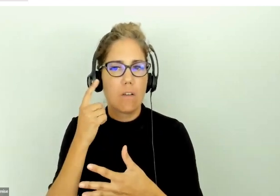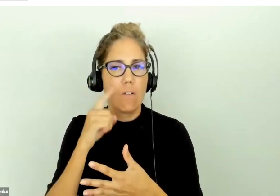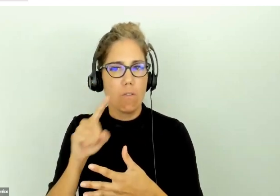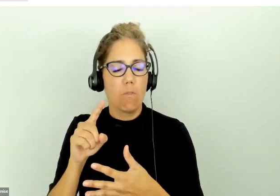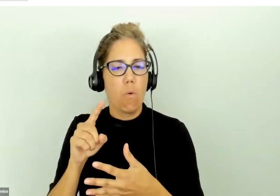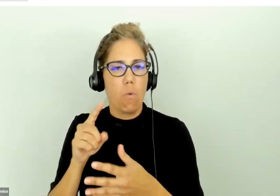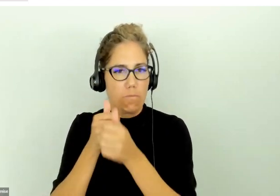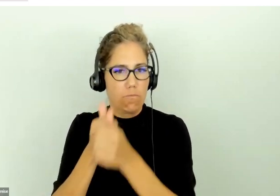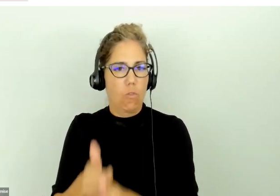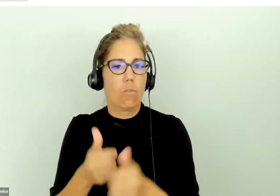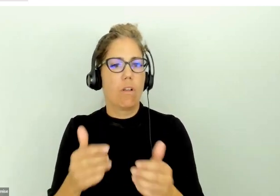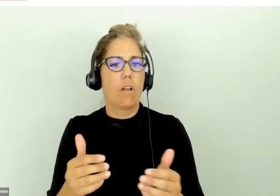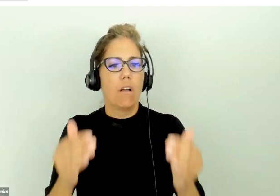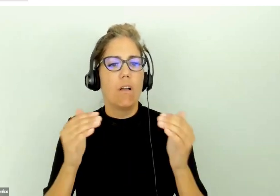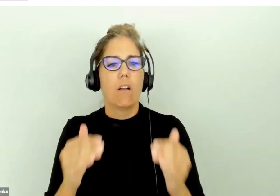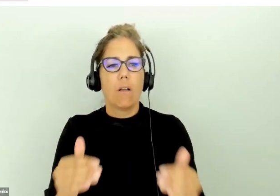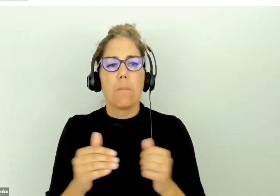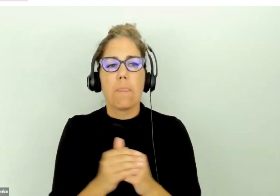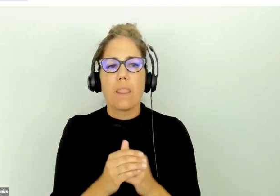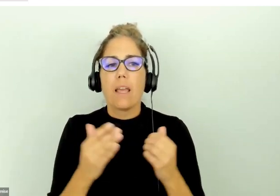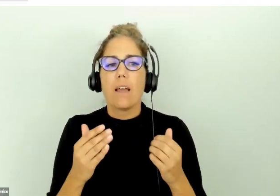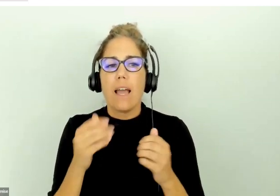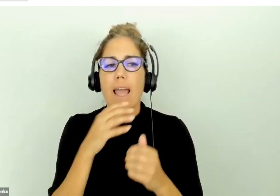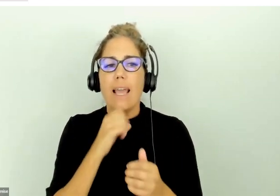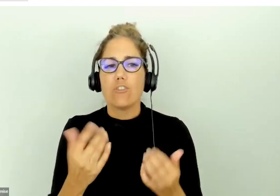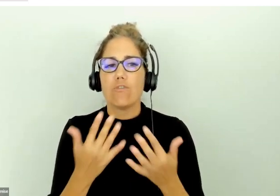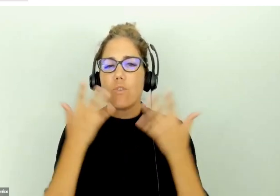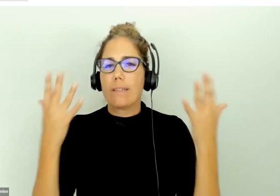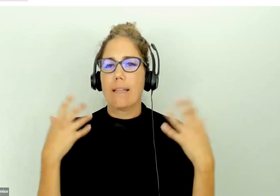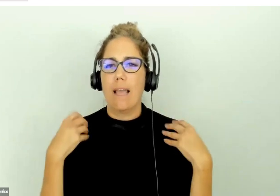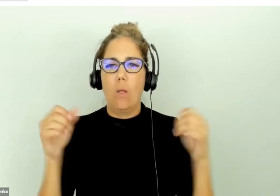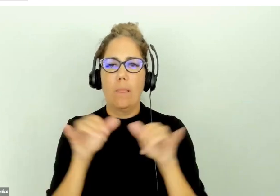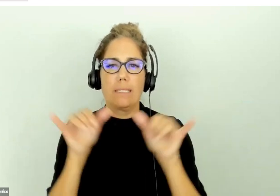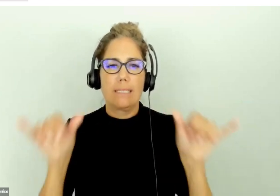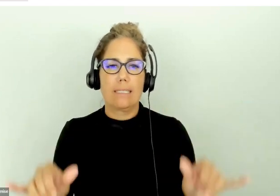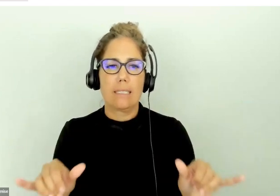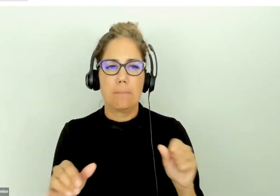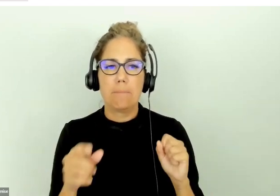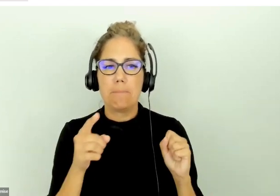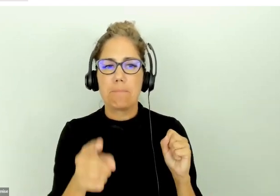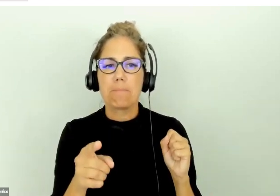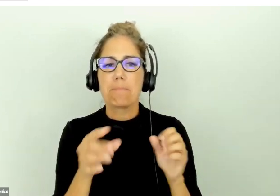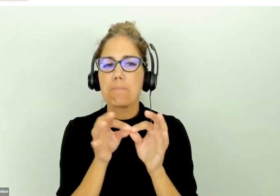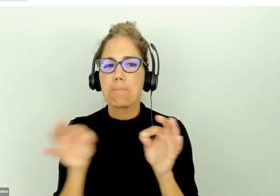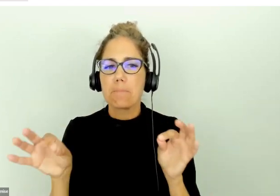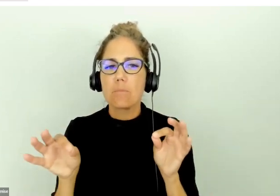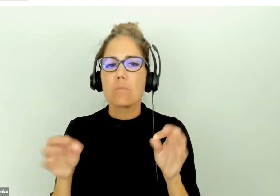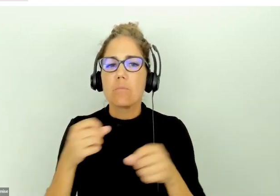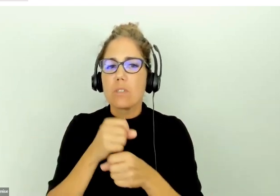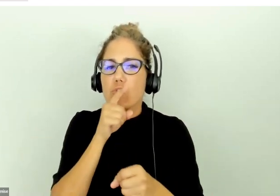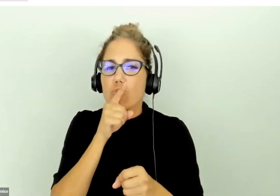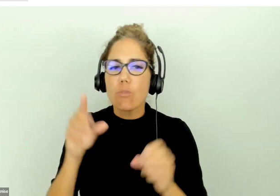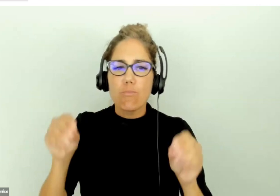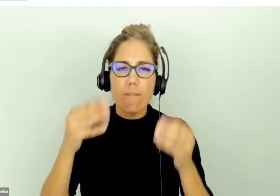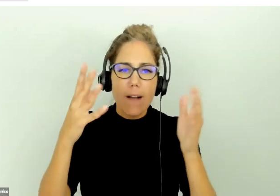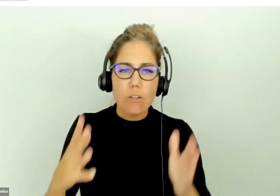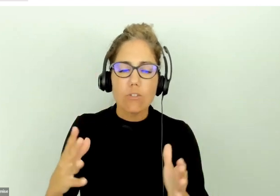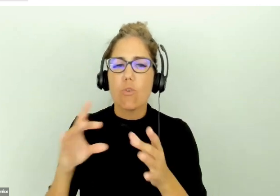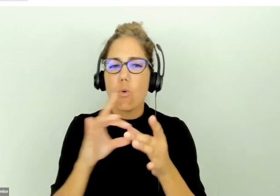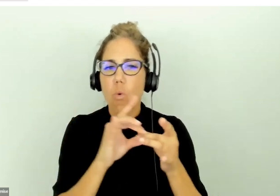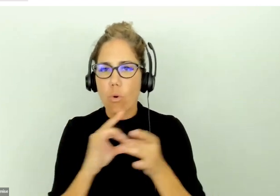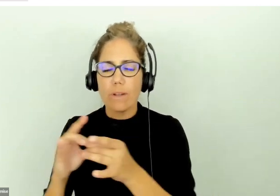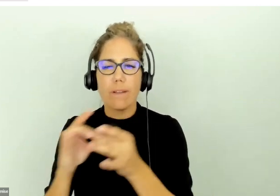area for age-friendly communities is age-friendly health systems. Here we're focusing on ensuring providers coordinate